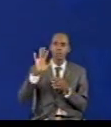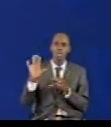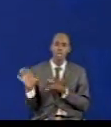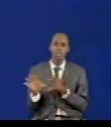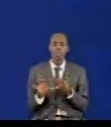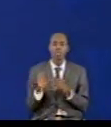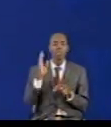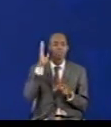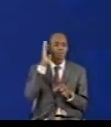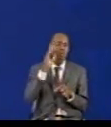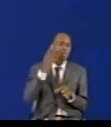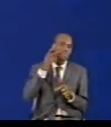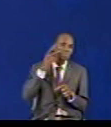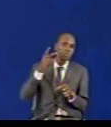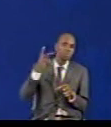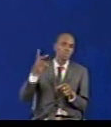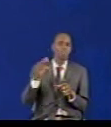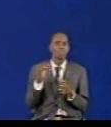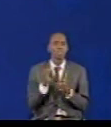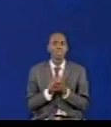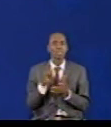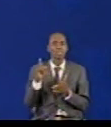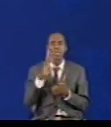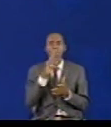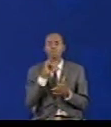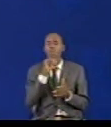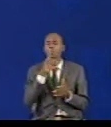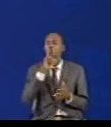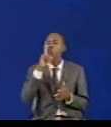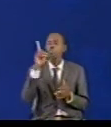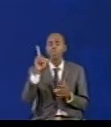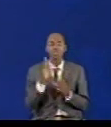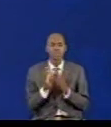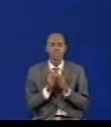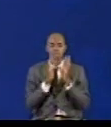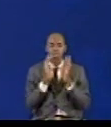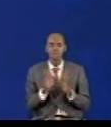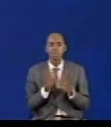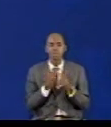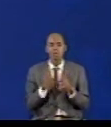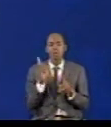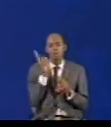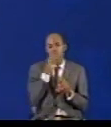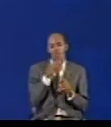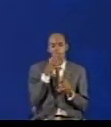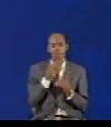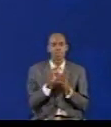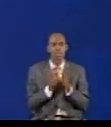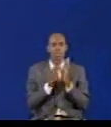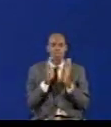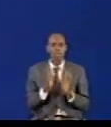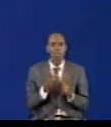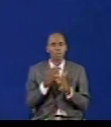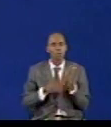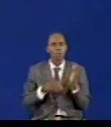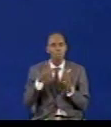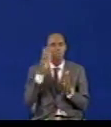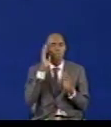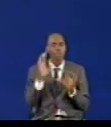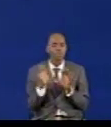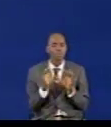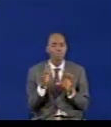will know that they are not true brethren, they are false brethren. What did they do? Acts chapter